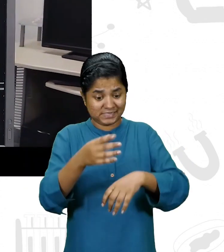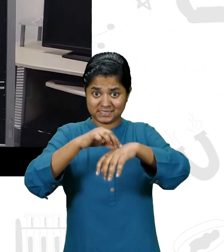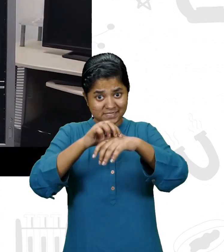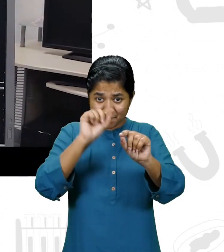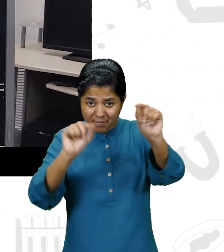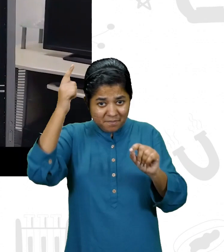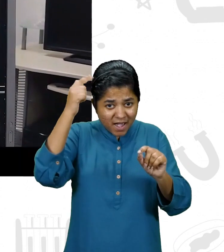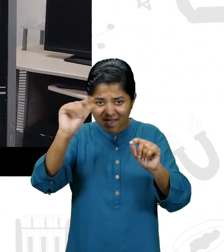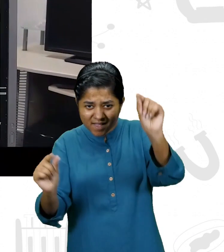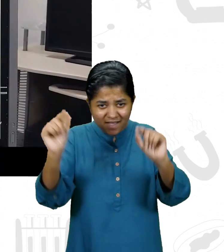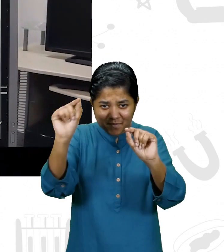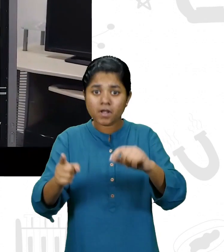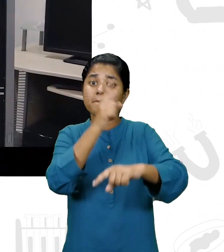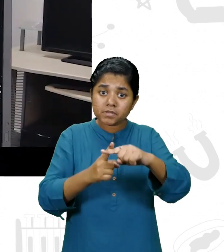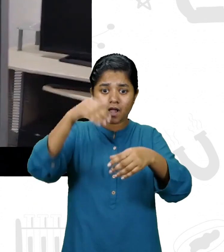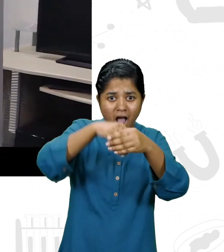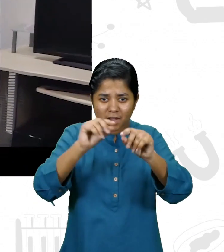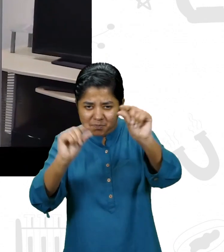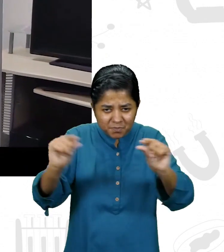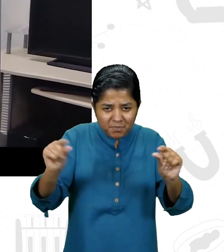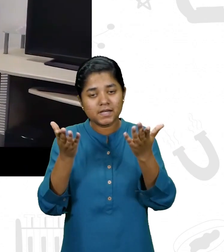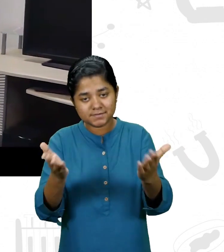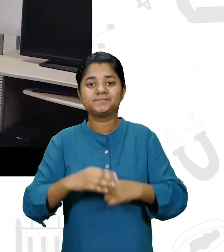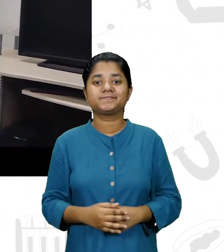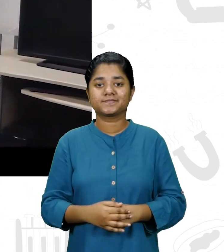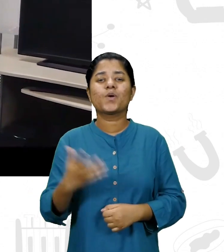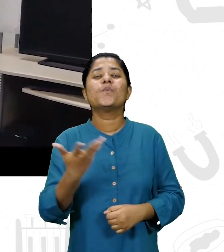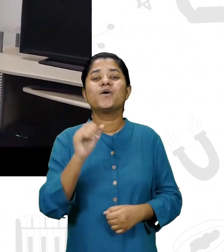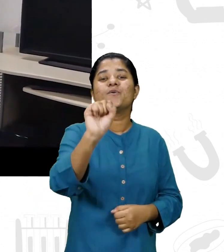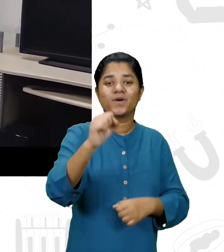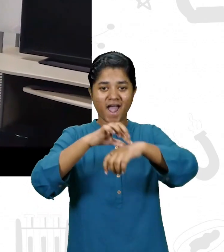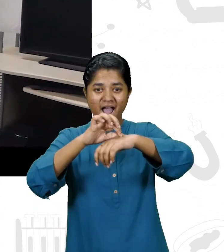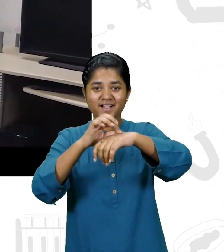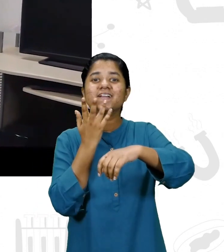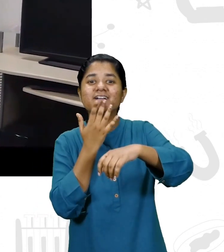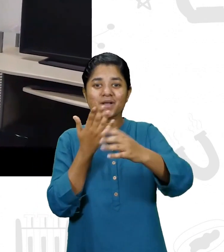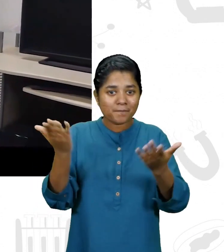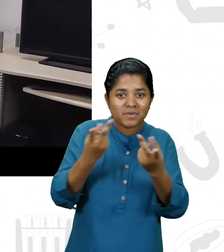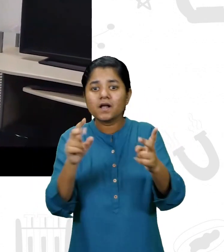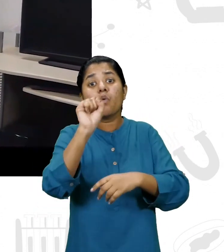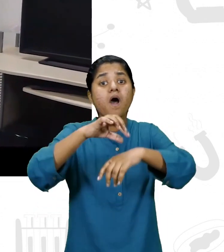electron dense granules. So this is what gives our skin the characteristic color.